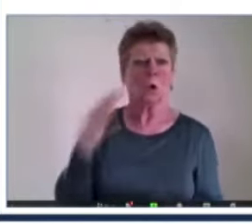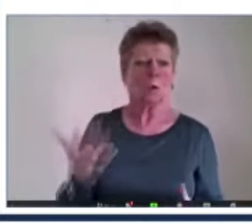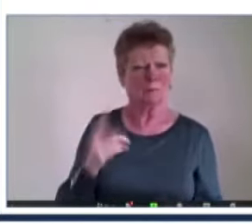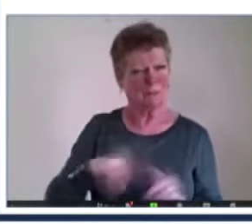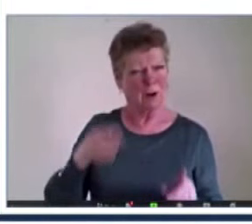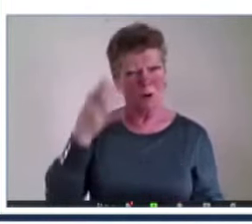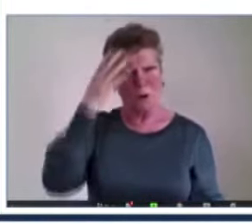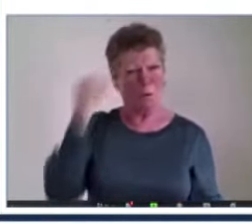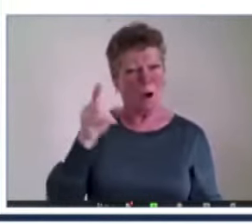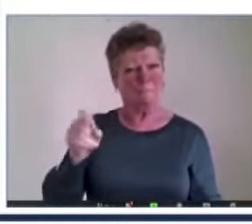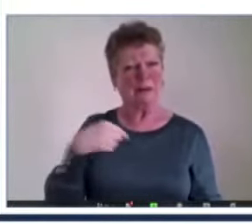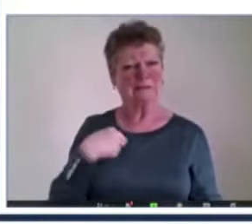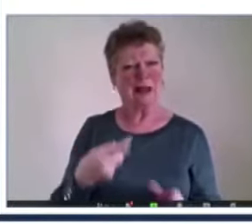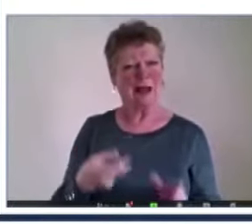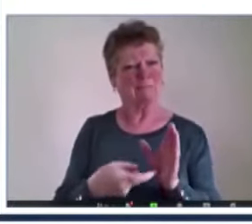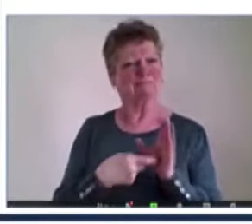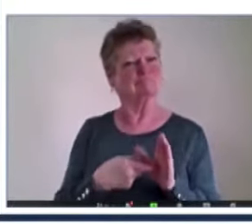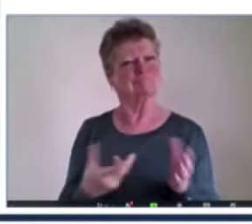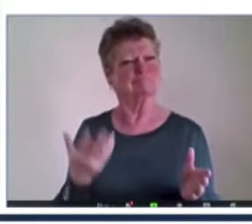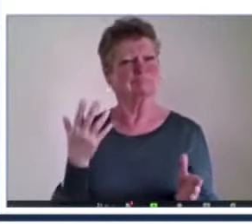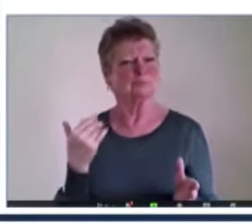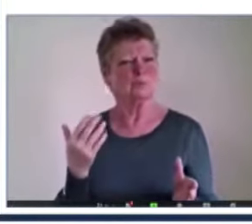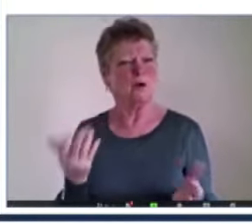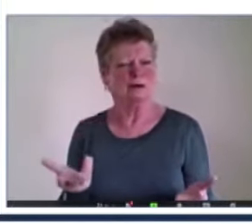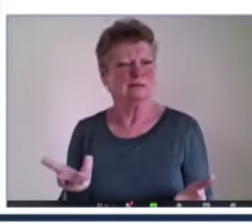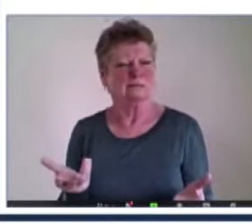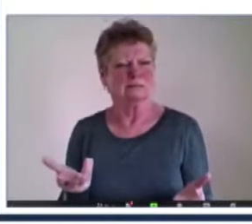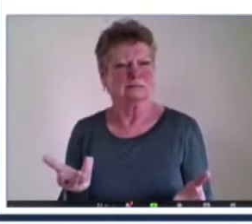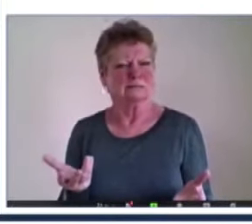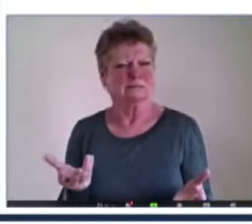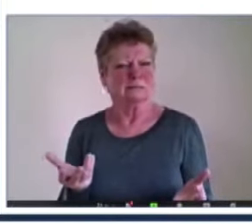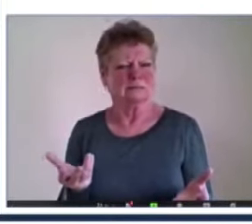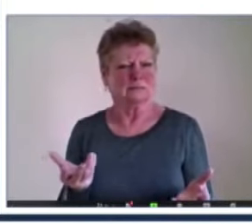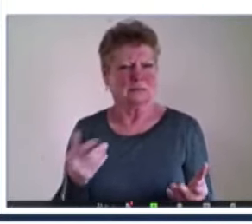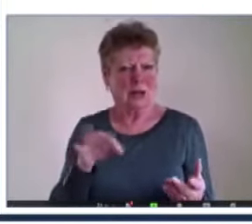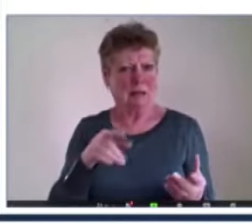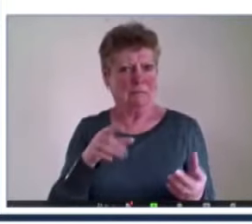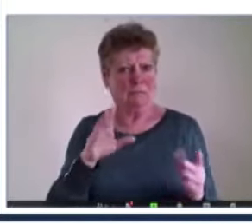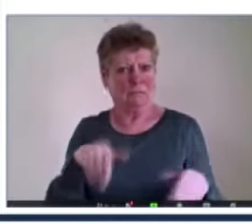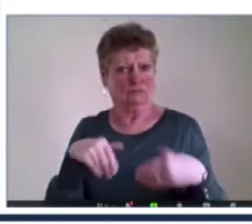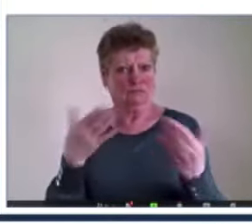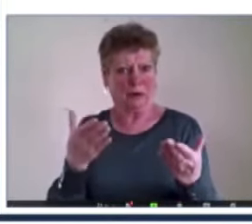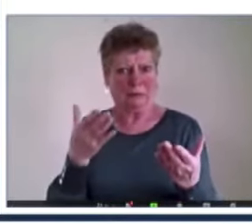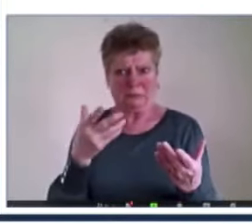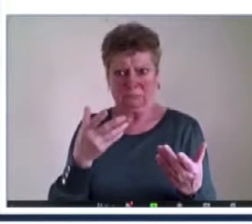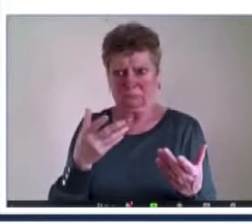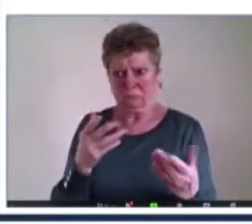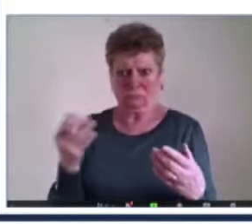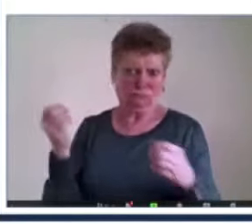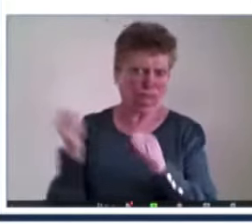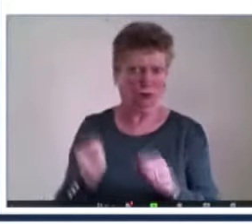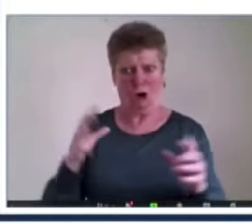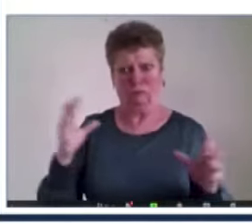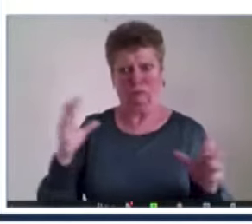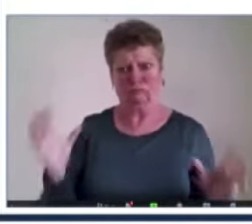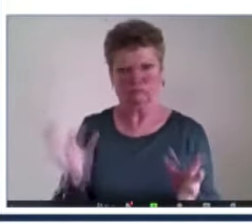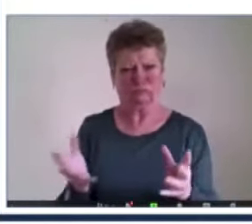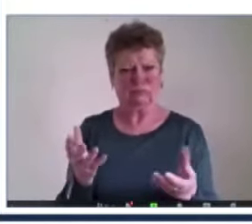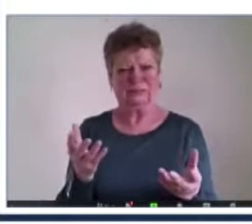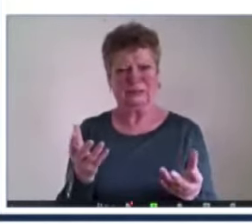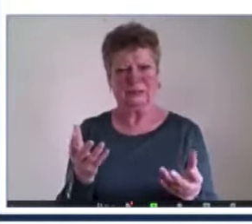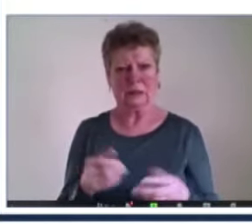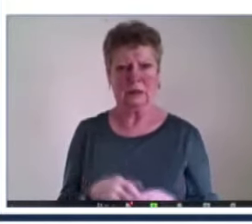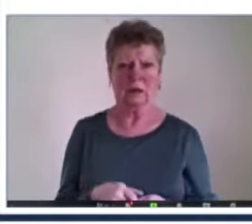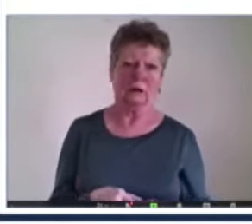mandate from the get-go? I just wonder why that in particular is not continuing if the recommendation is so strong to continue to do so. Oh